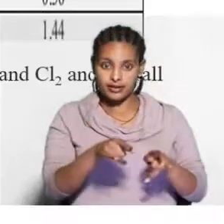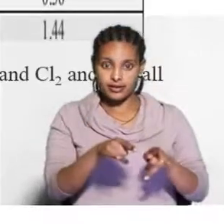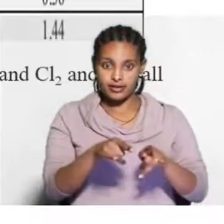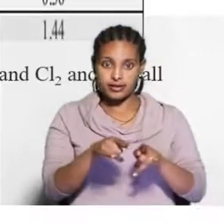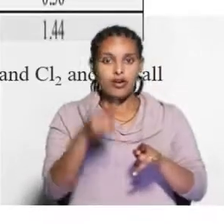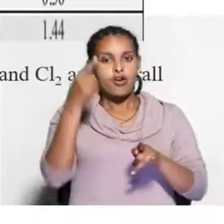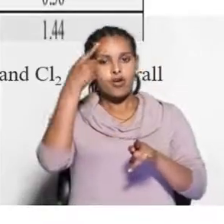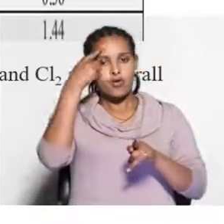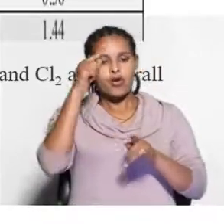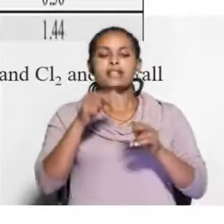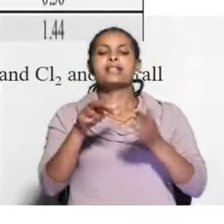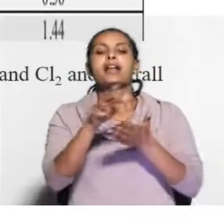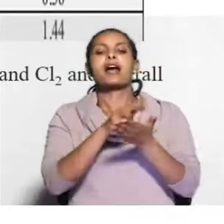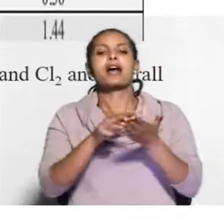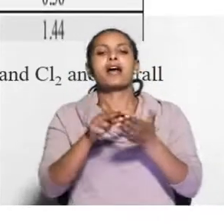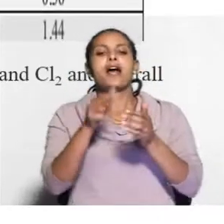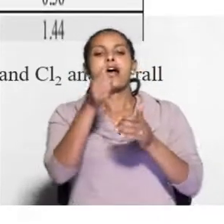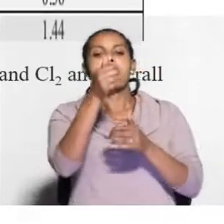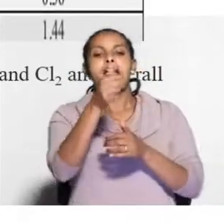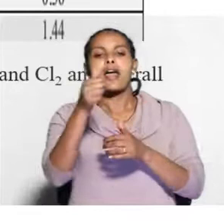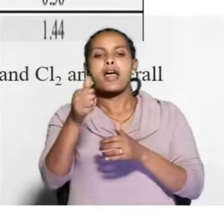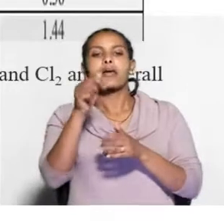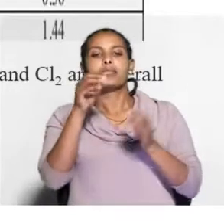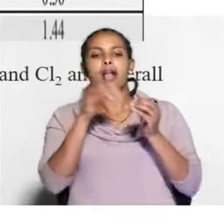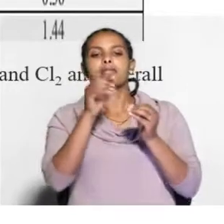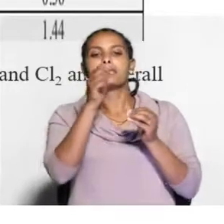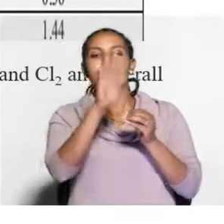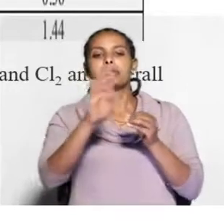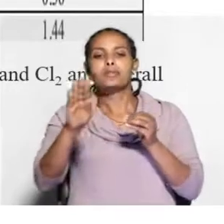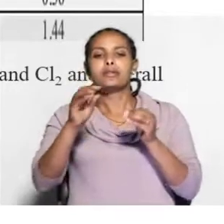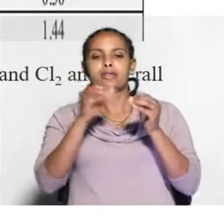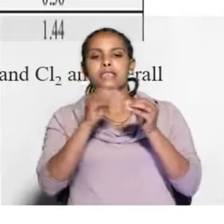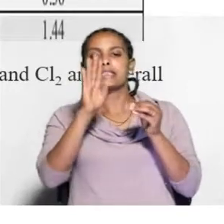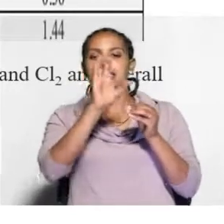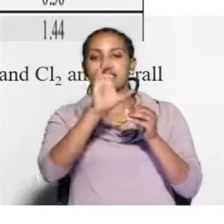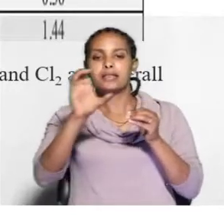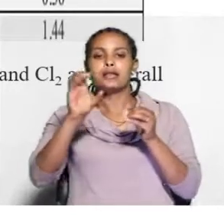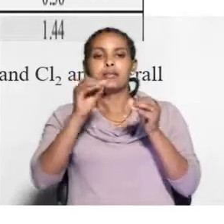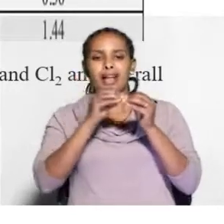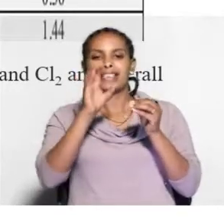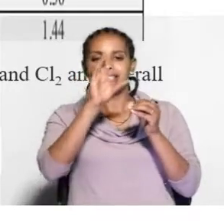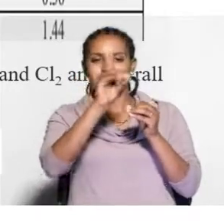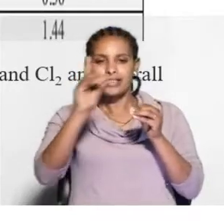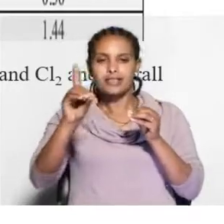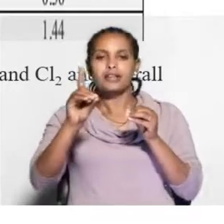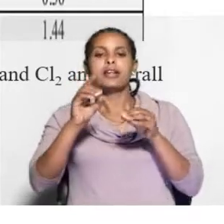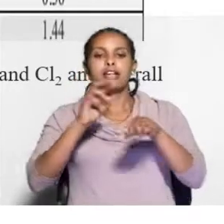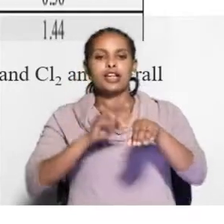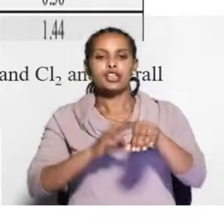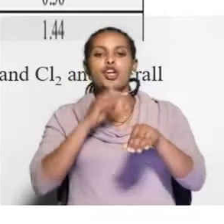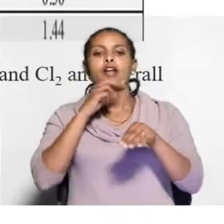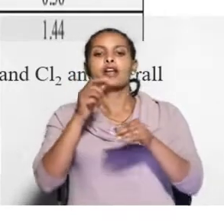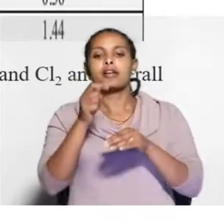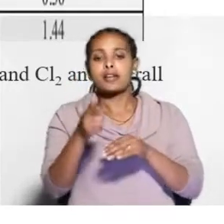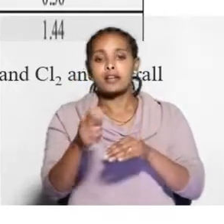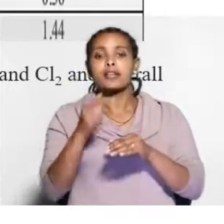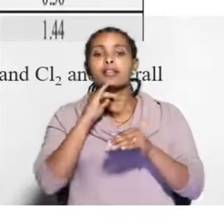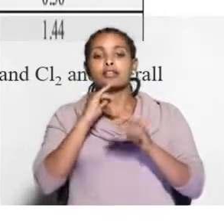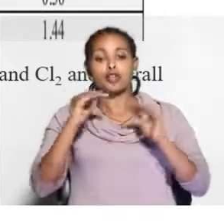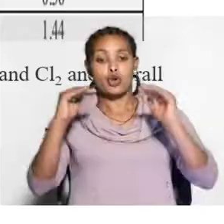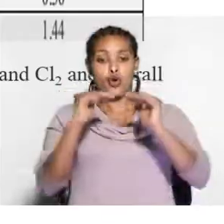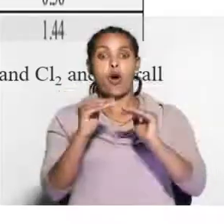for the reaction AA plus BB to form CC plus DD. Initial rate